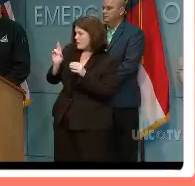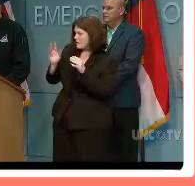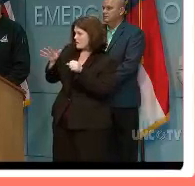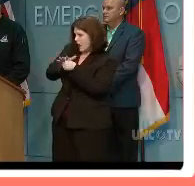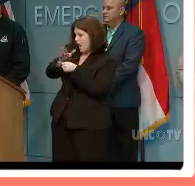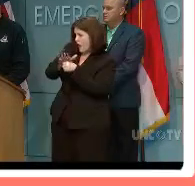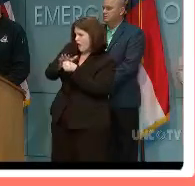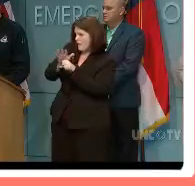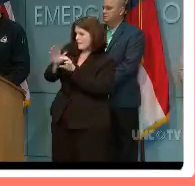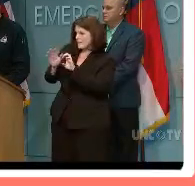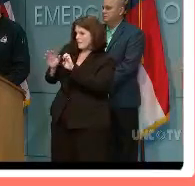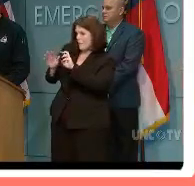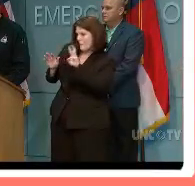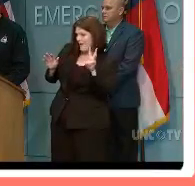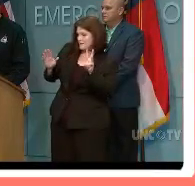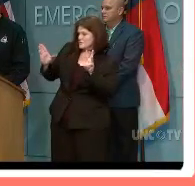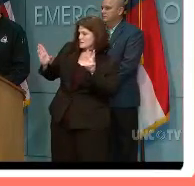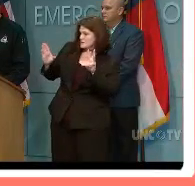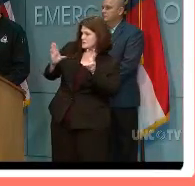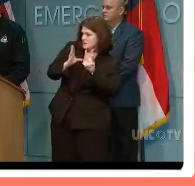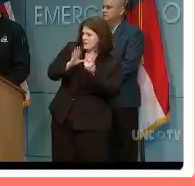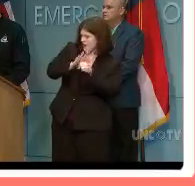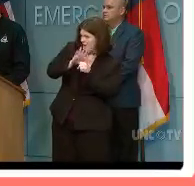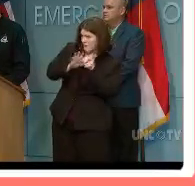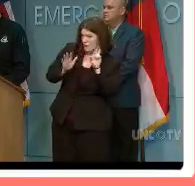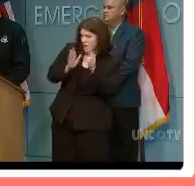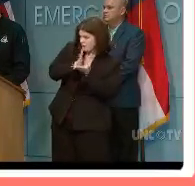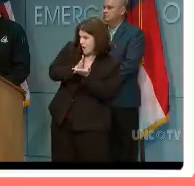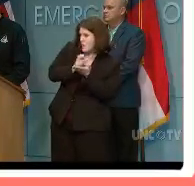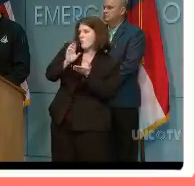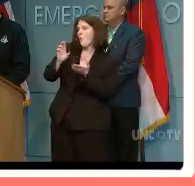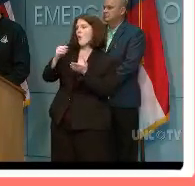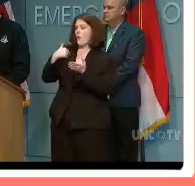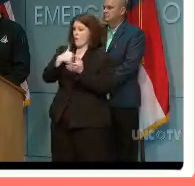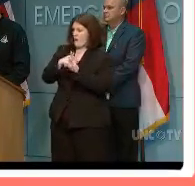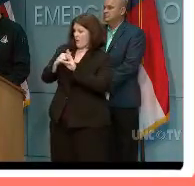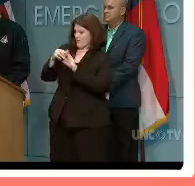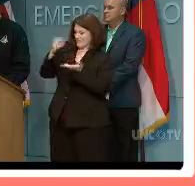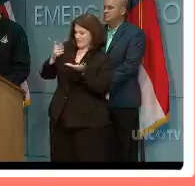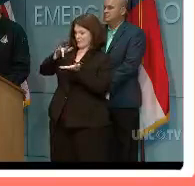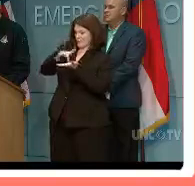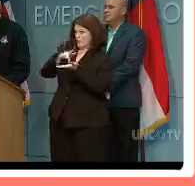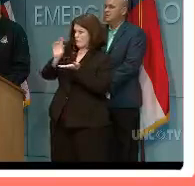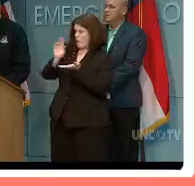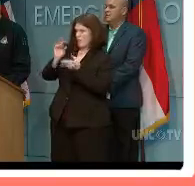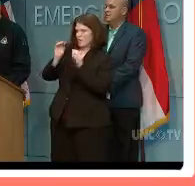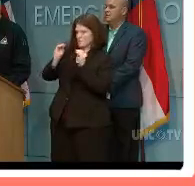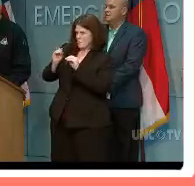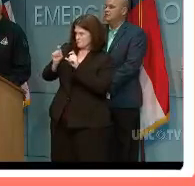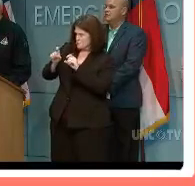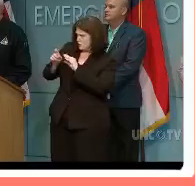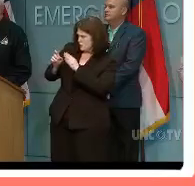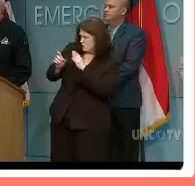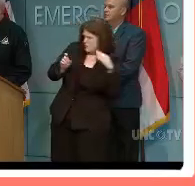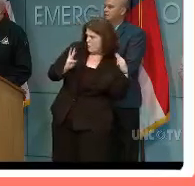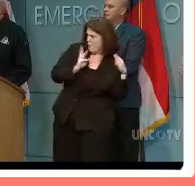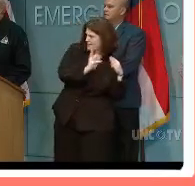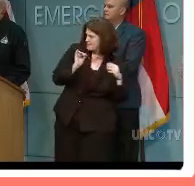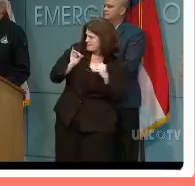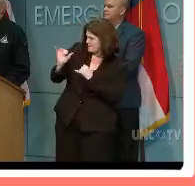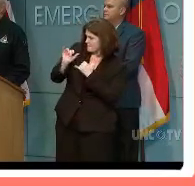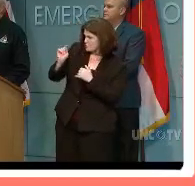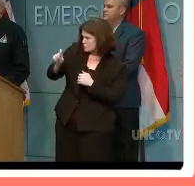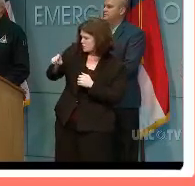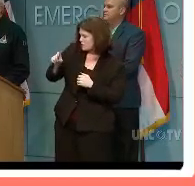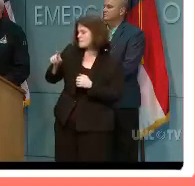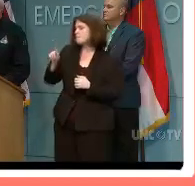east for folks to evacuate? And also, is there an inland evacuation plan? Right. So